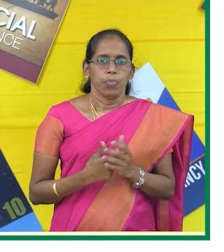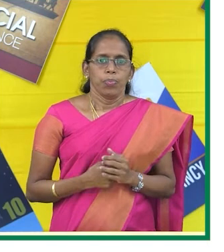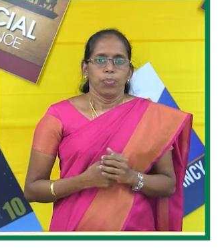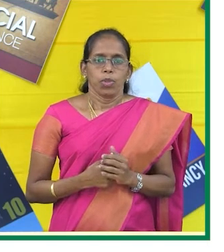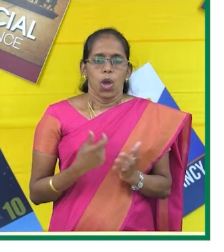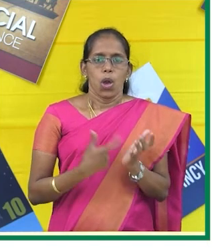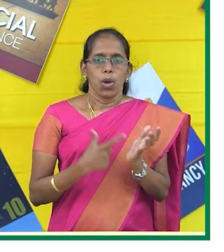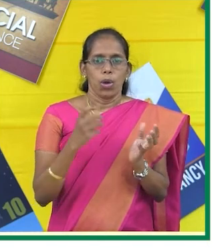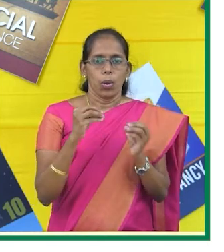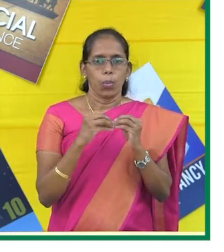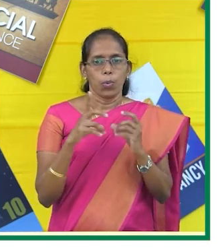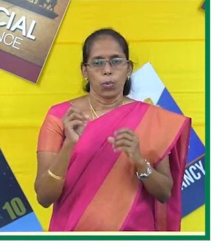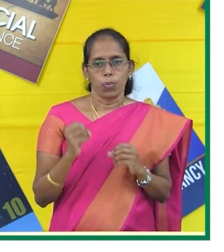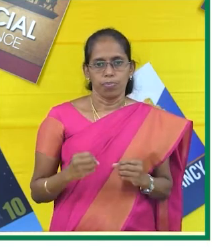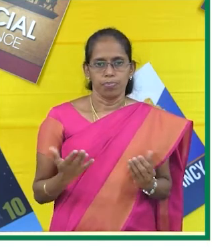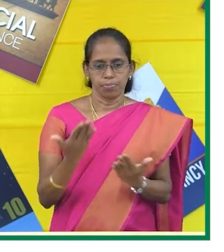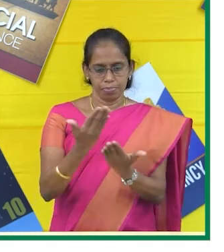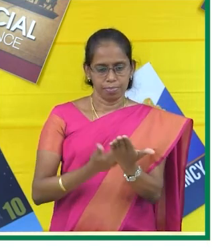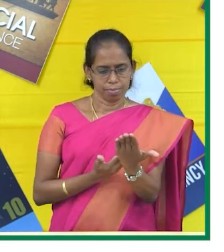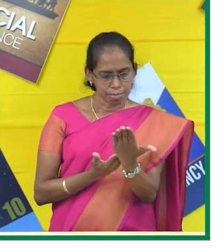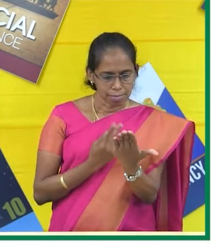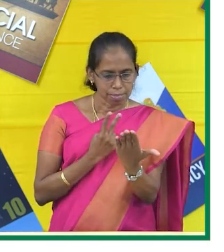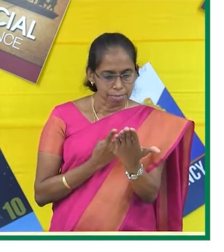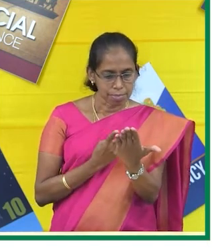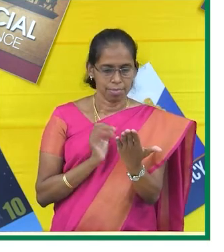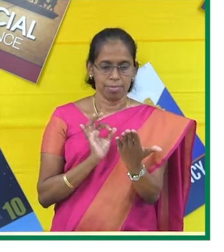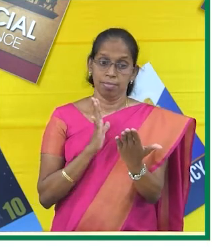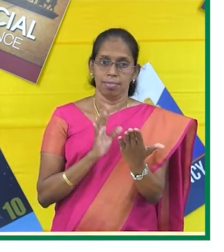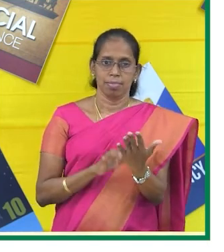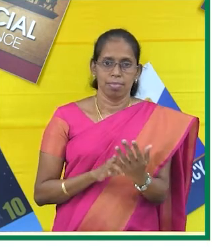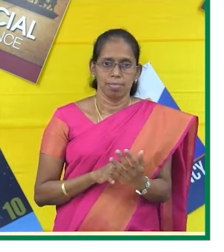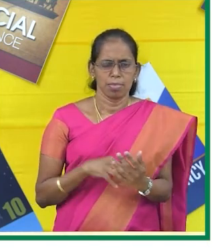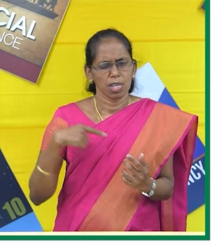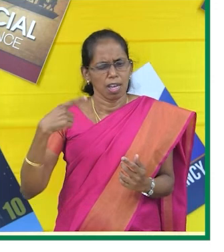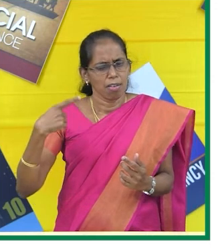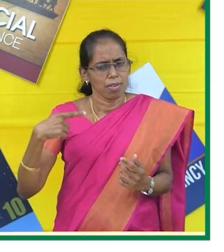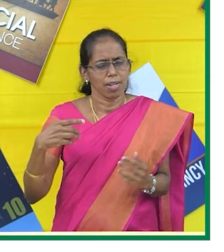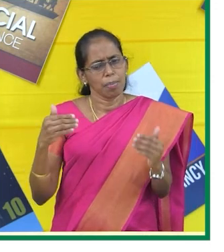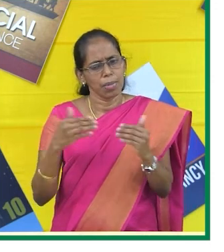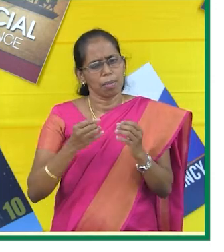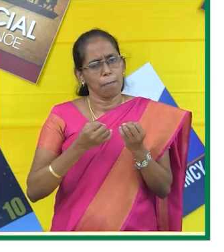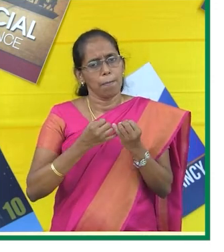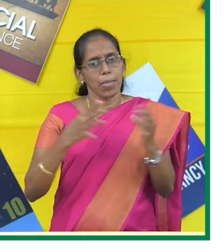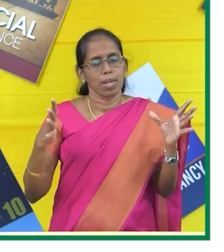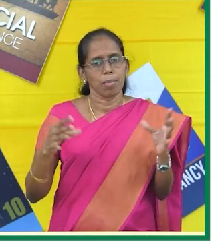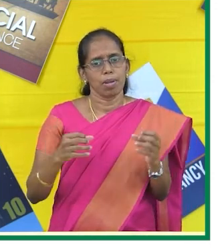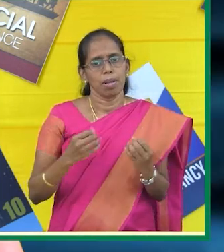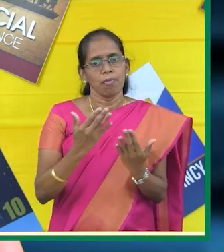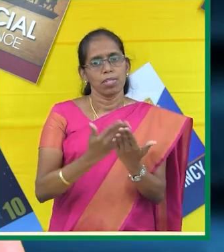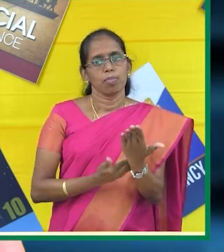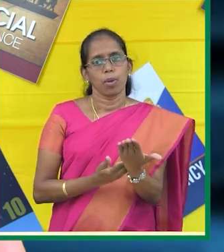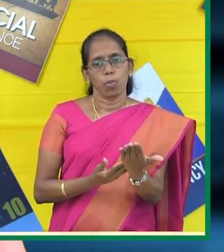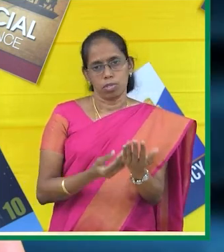a robo. So every day he meets many people with proposals like